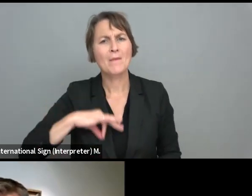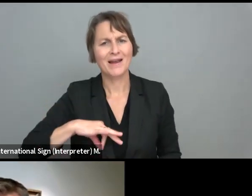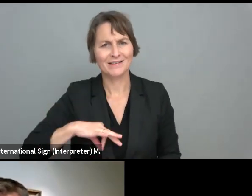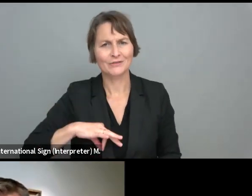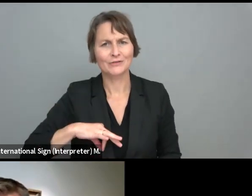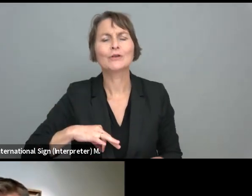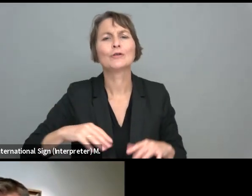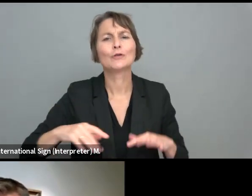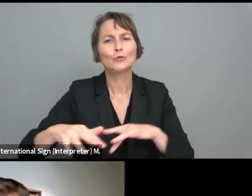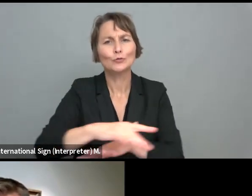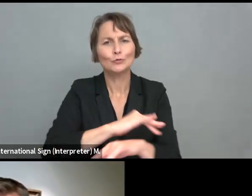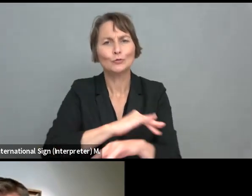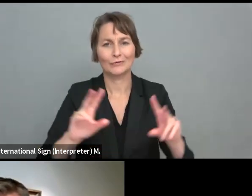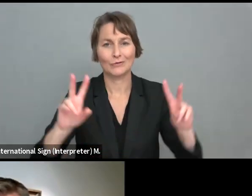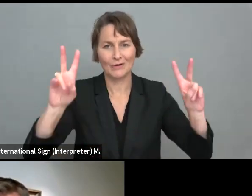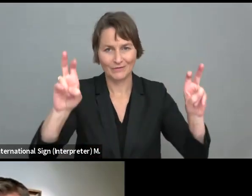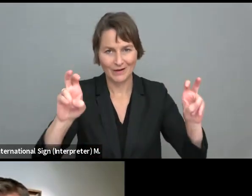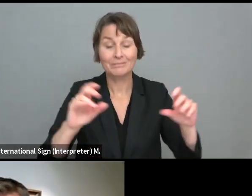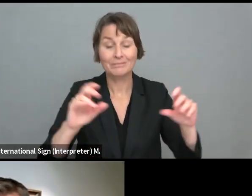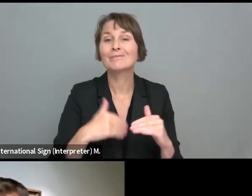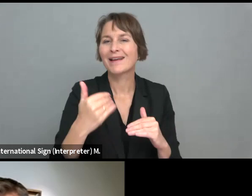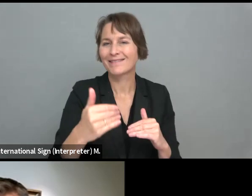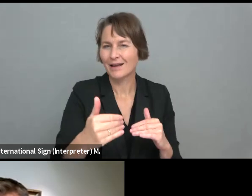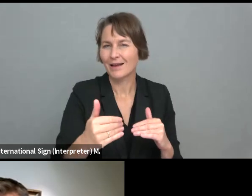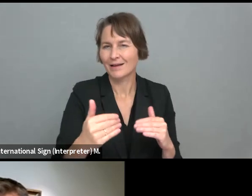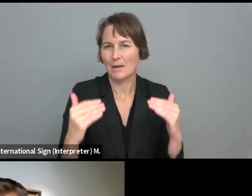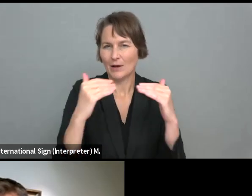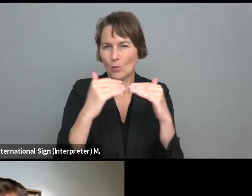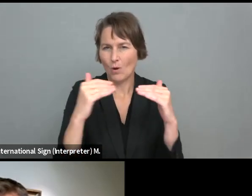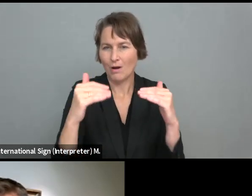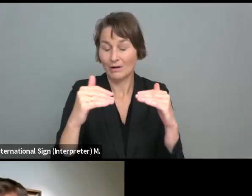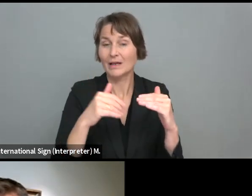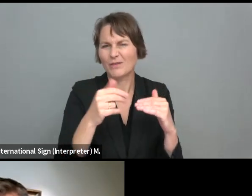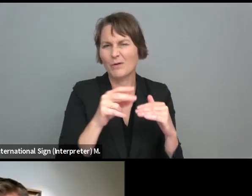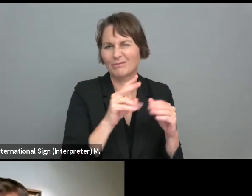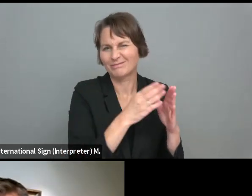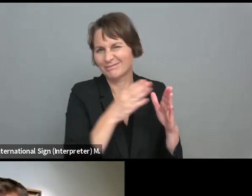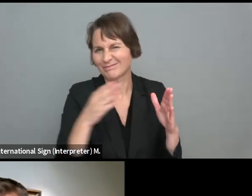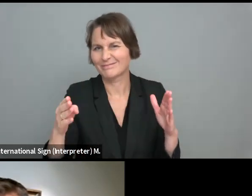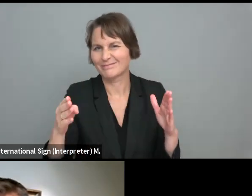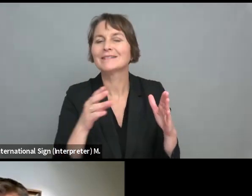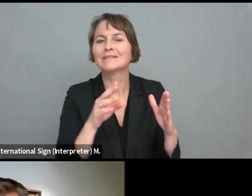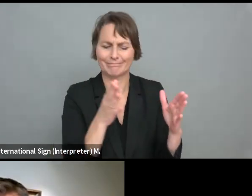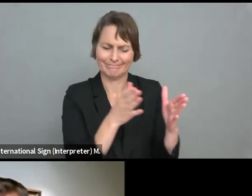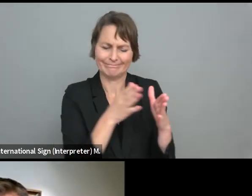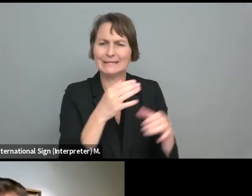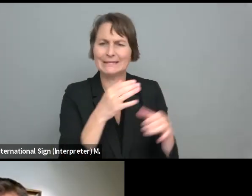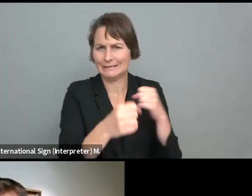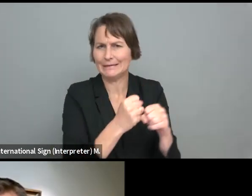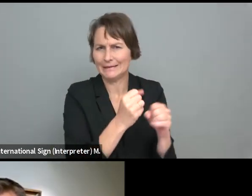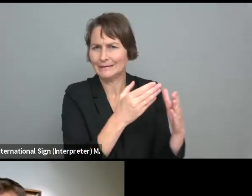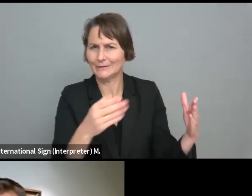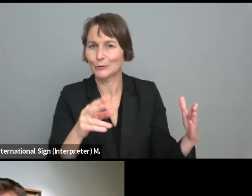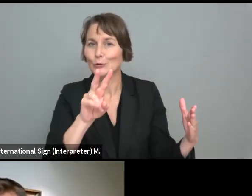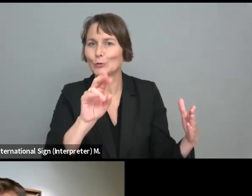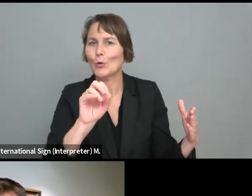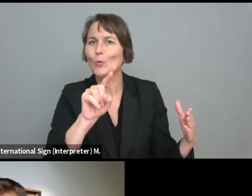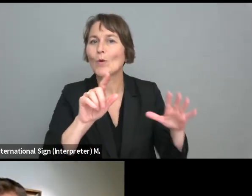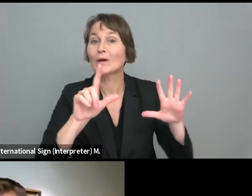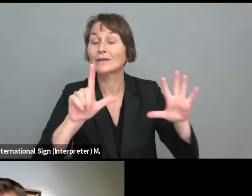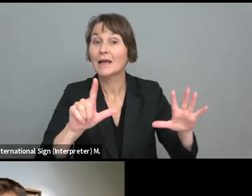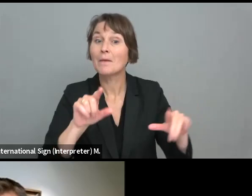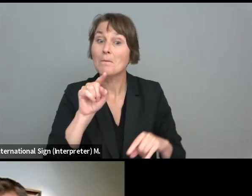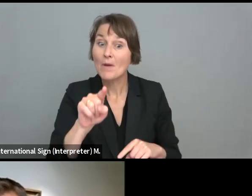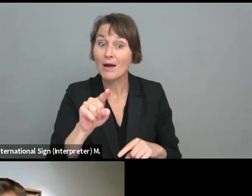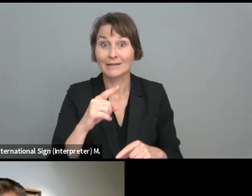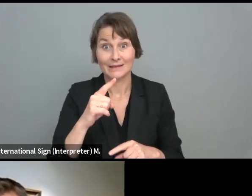from January 2017 until November 2017. And most importantly, ladies and gentlemen, during his time as minister,